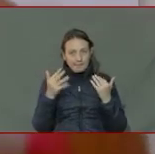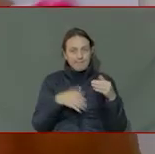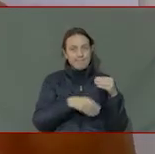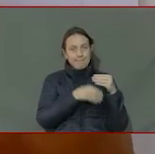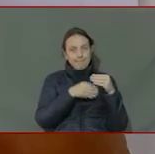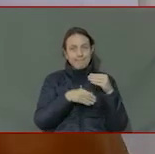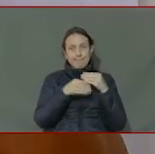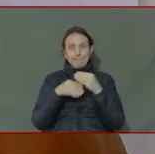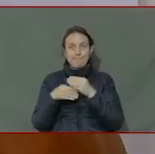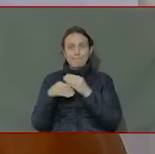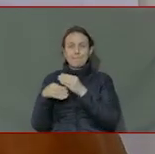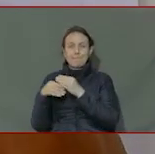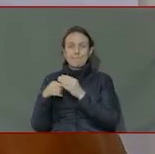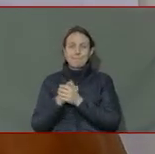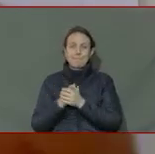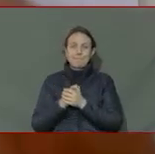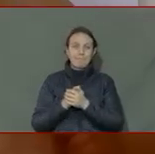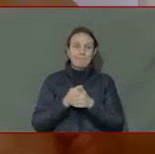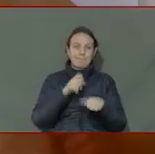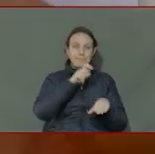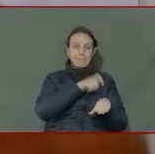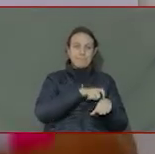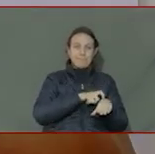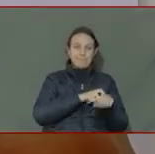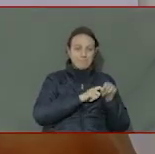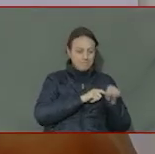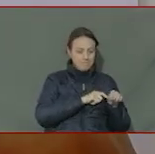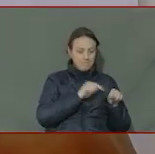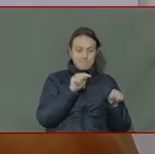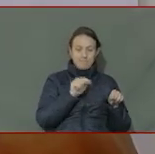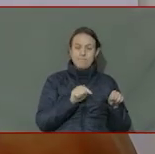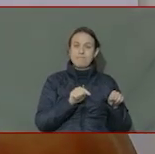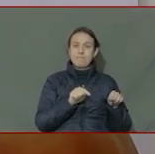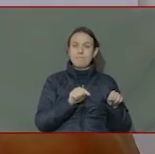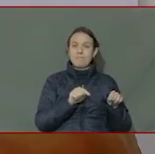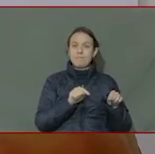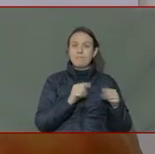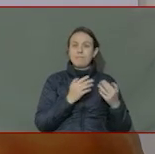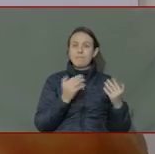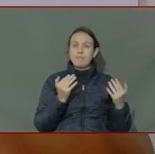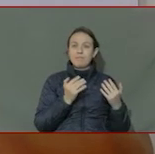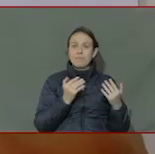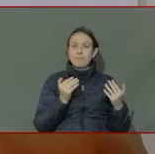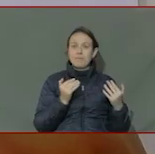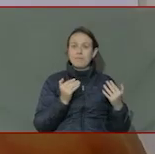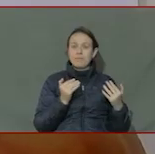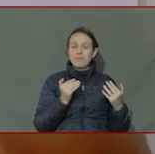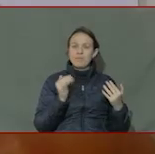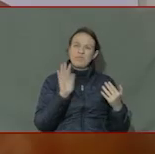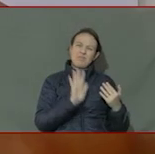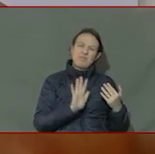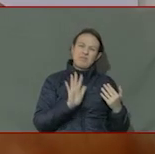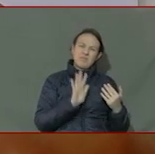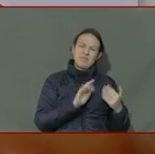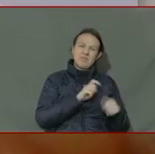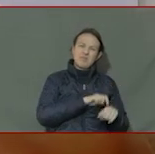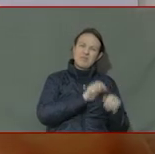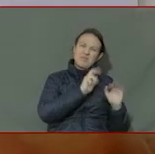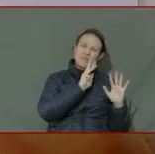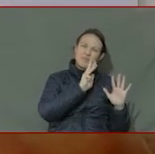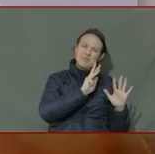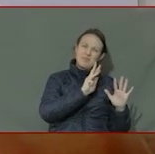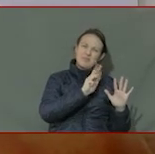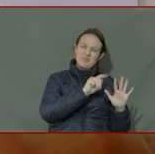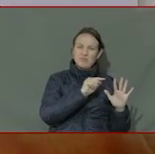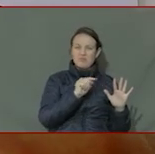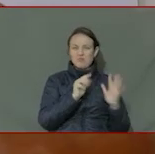So this time from here, what is it? If you read there, isn't it about 9 o'clock?